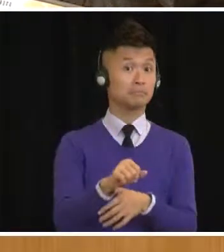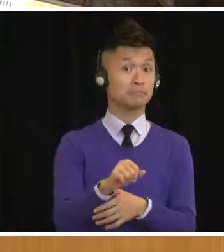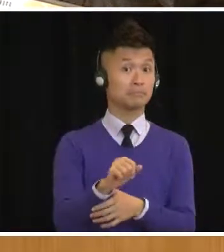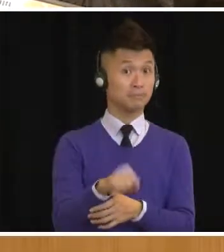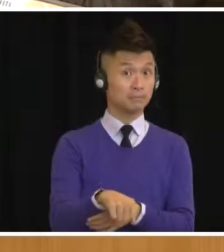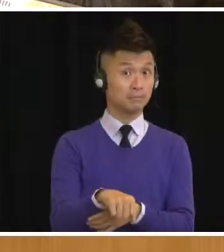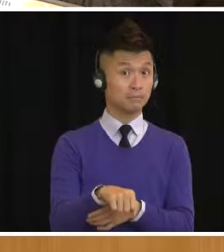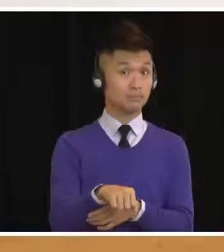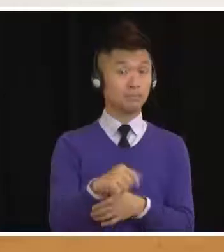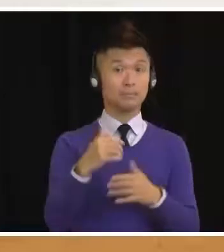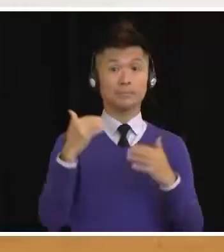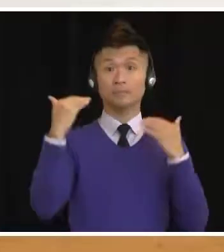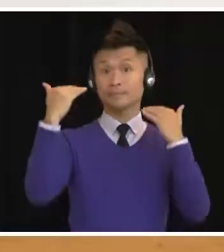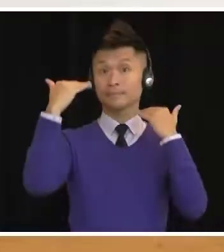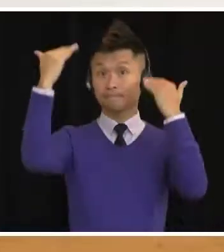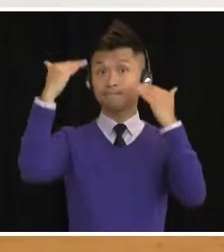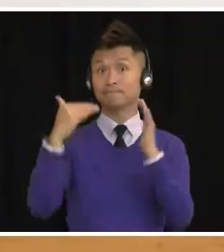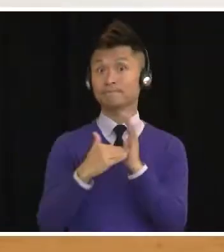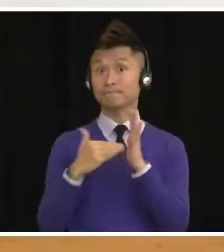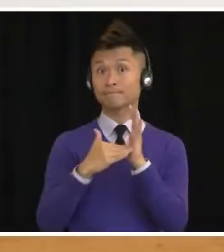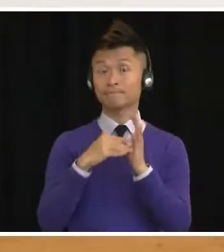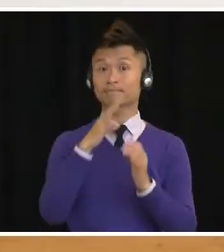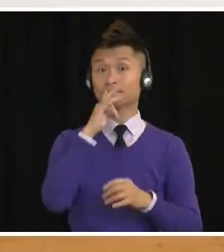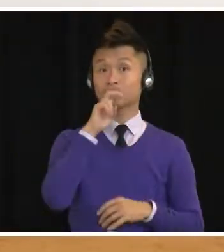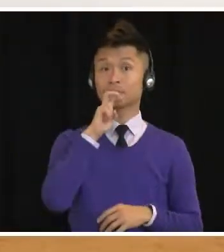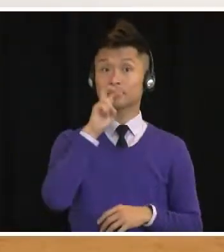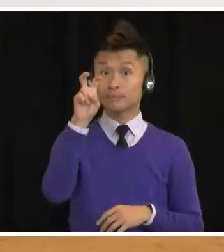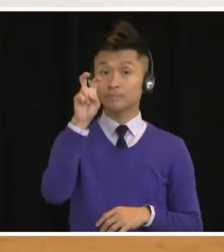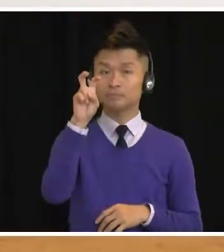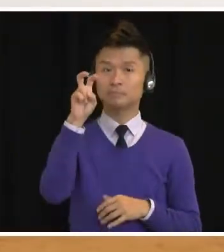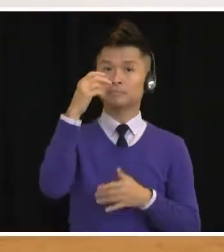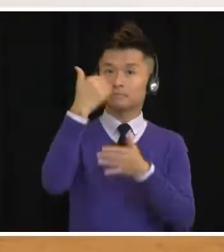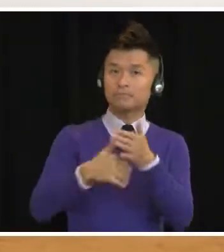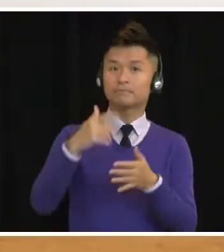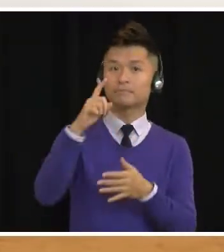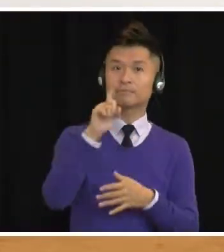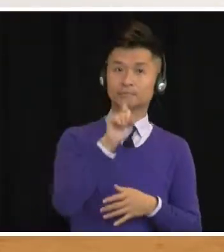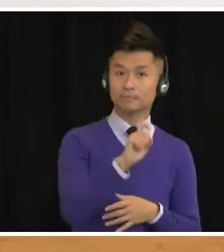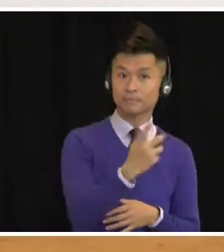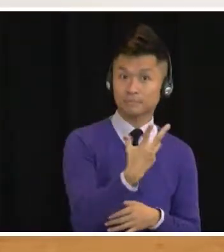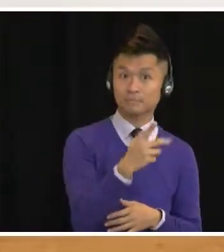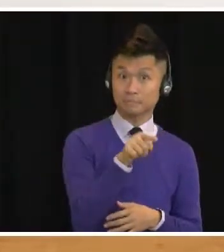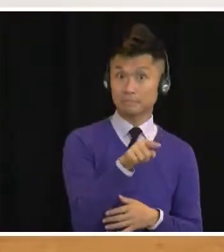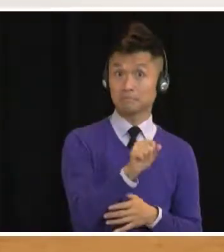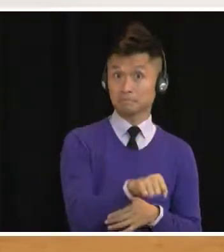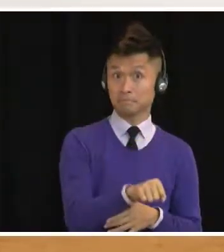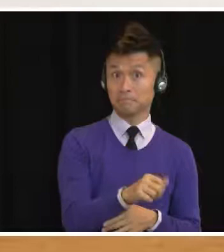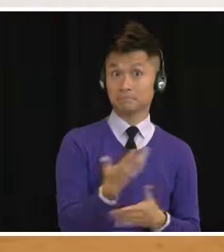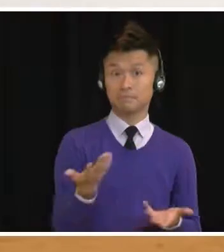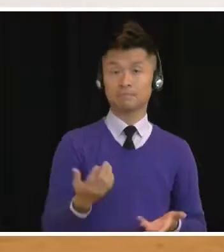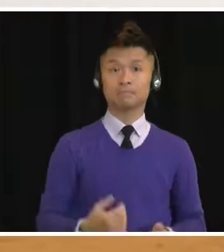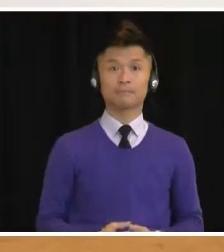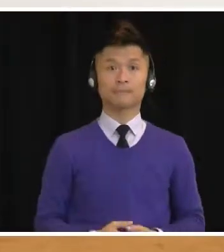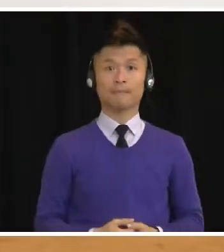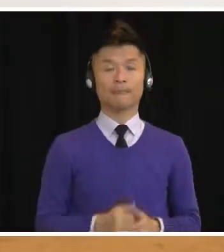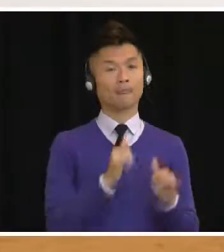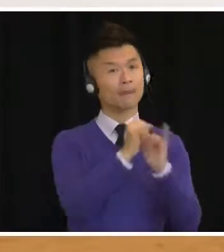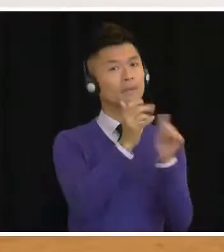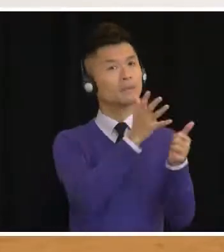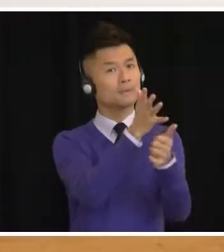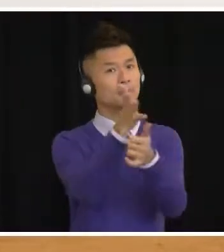to 18. And it seems that the poll showed that most of the